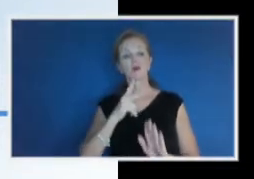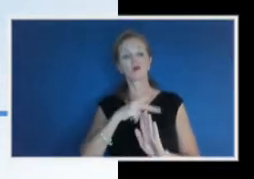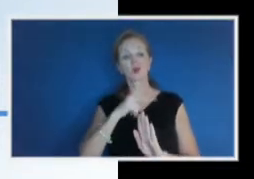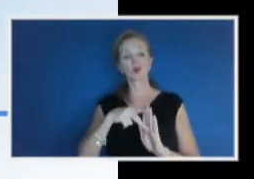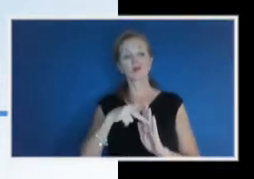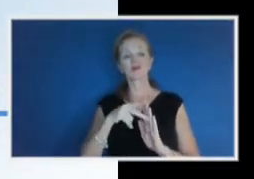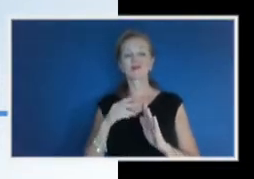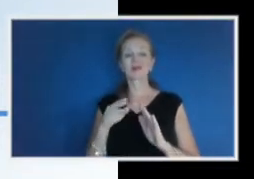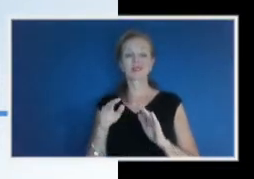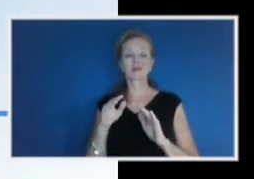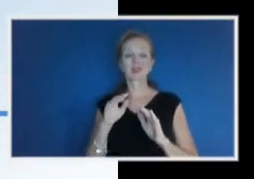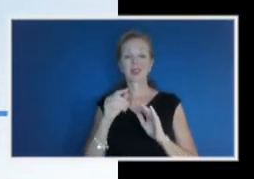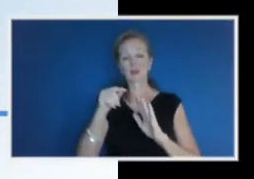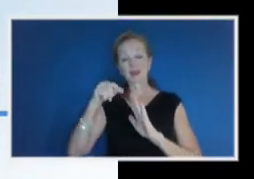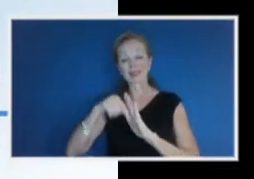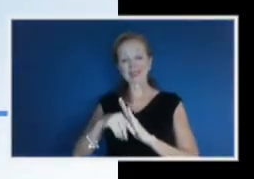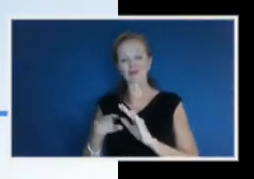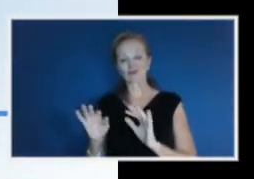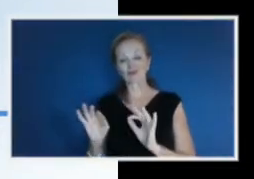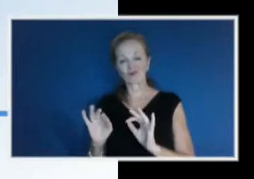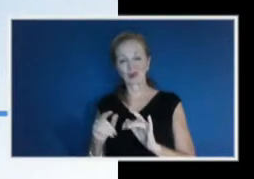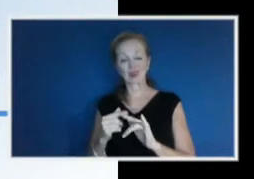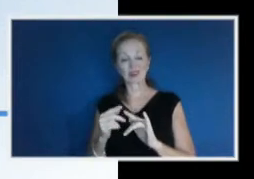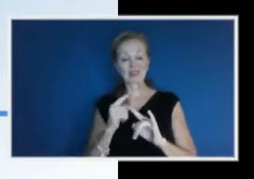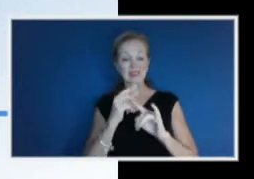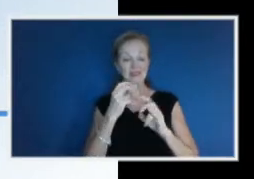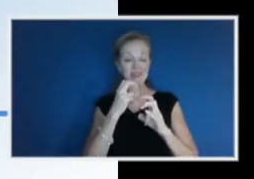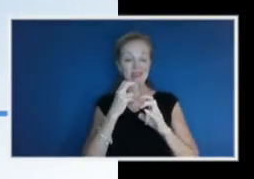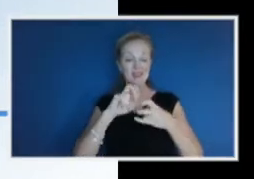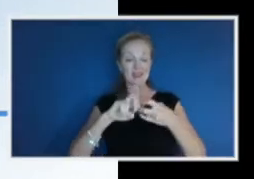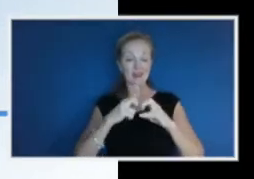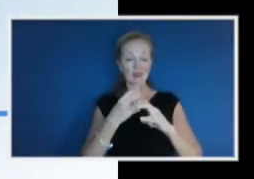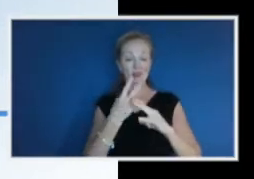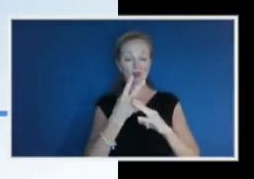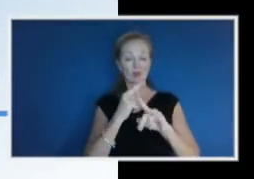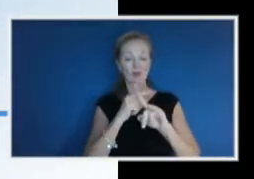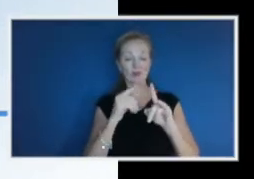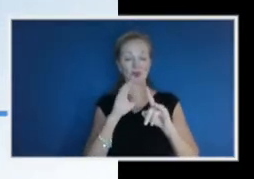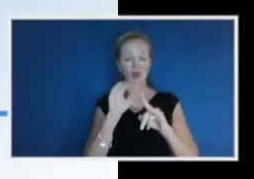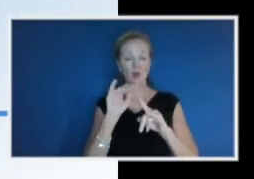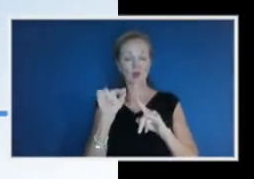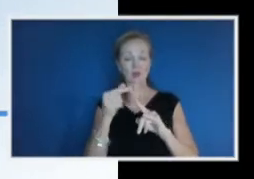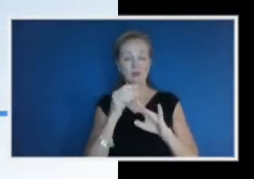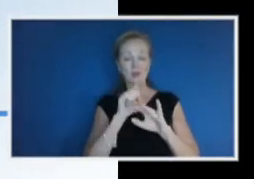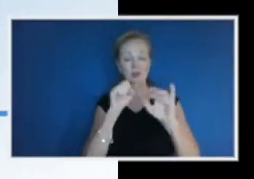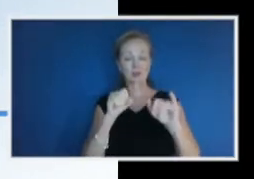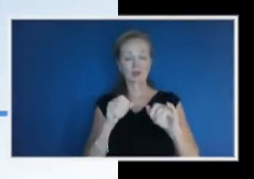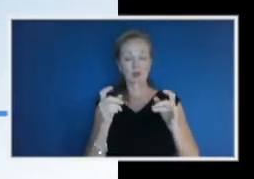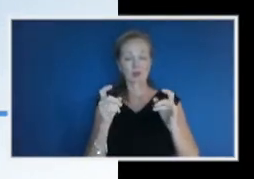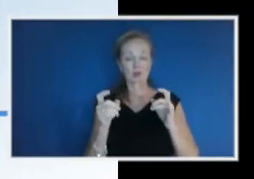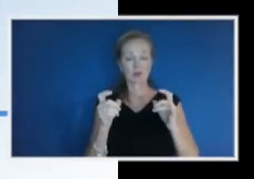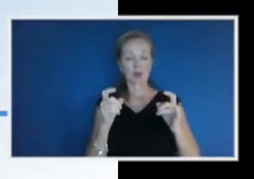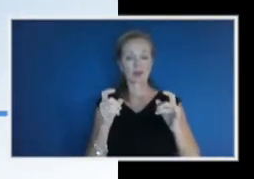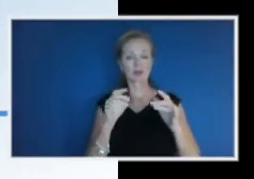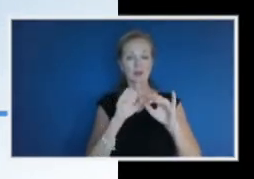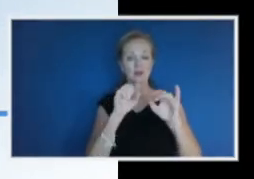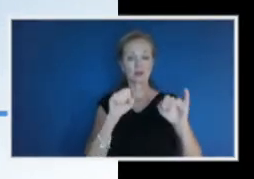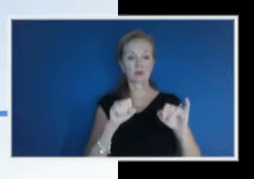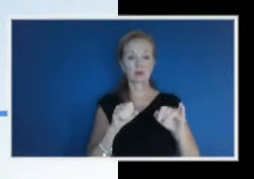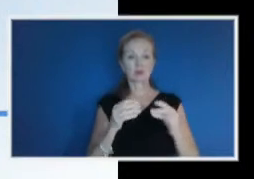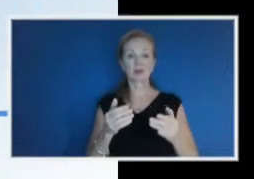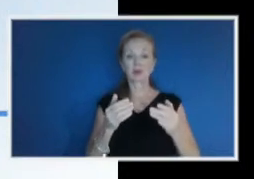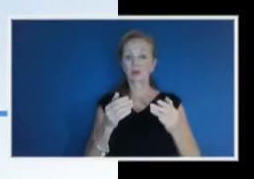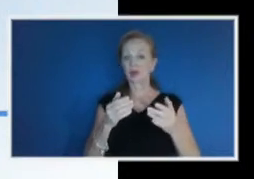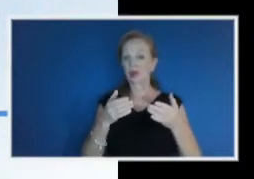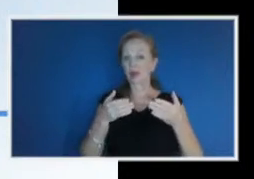it makes it very difficult if you're using two different coding systems to manage the program. We are suggesting that you allow minority